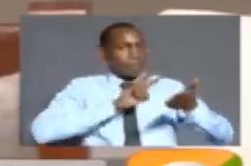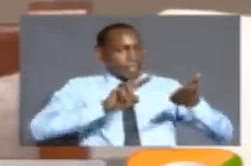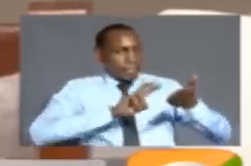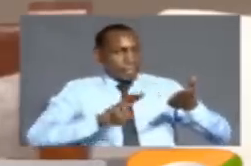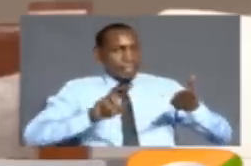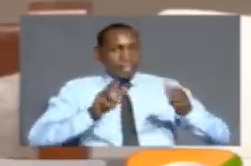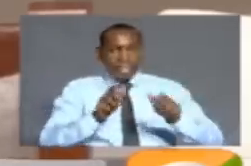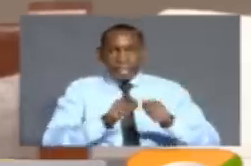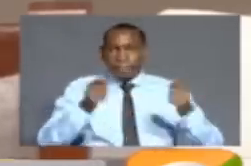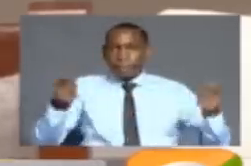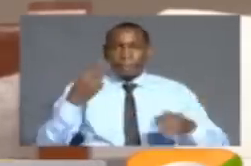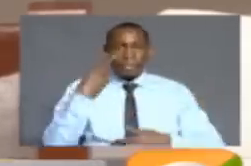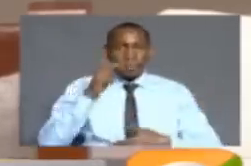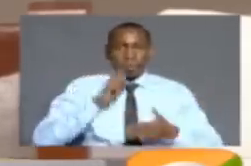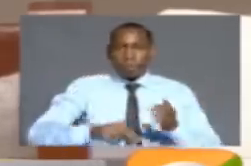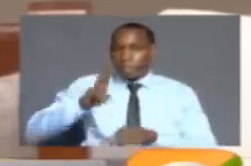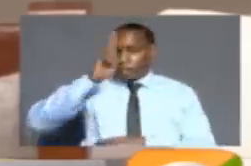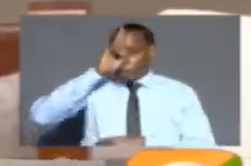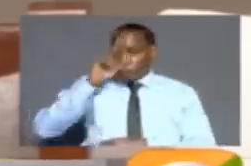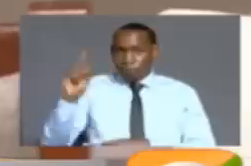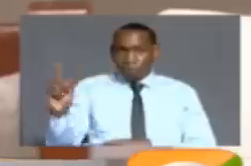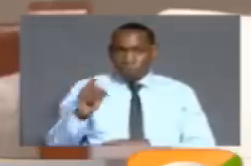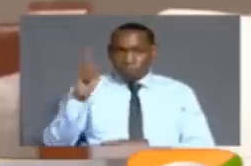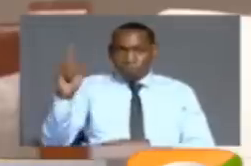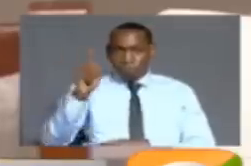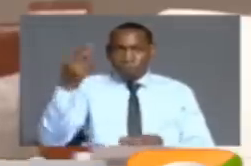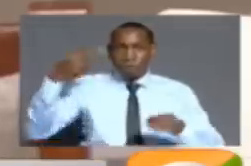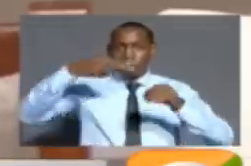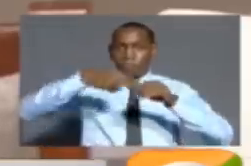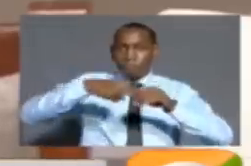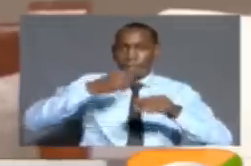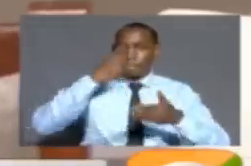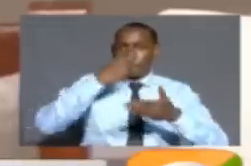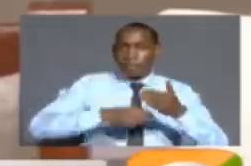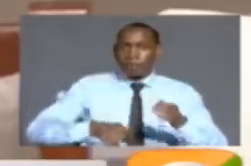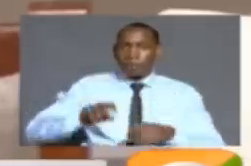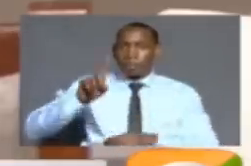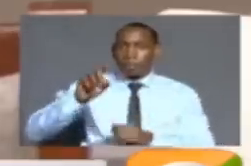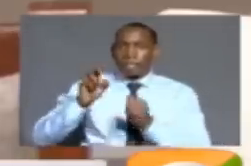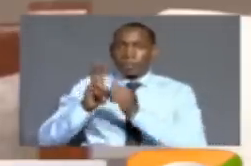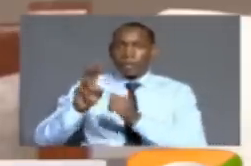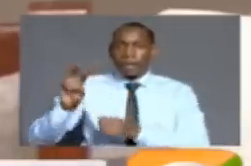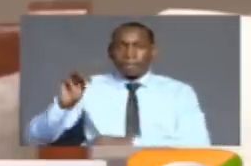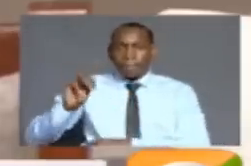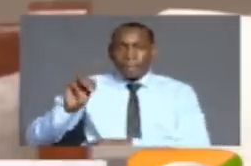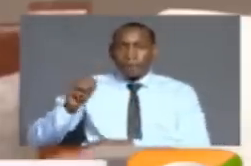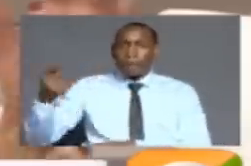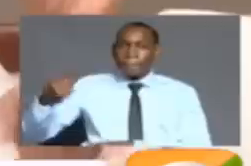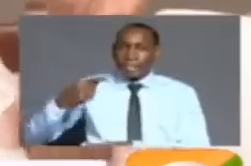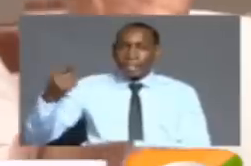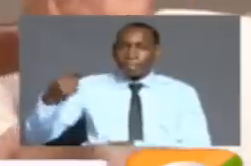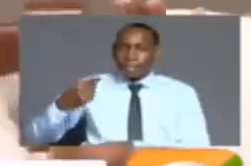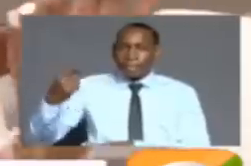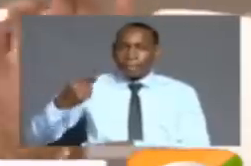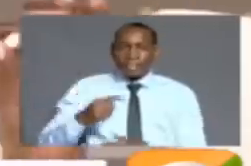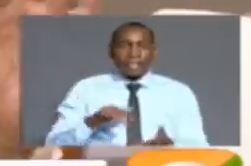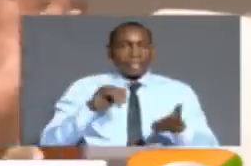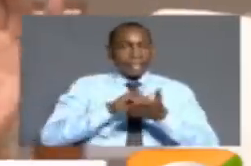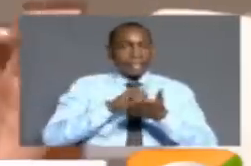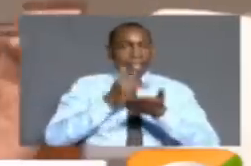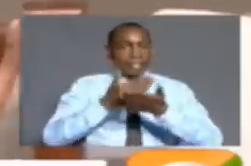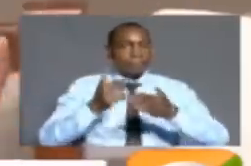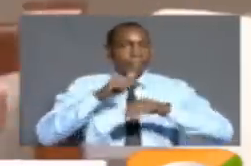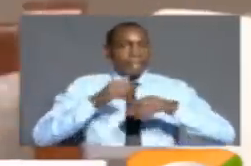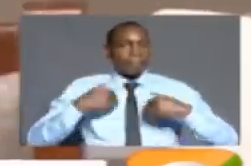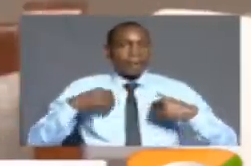papers. We saw that police choppers are being fueled for 112 million per month. It's ridiculous. I mean, and that is why sometimes I have